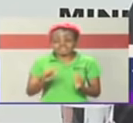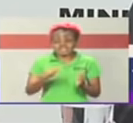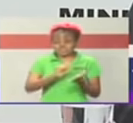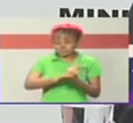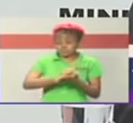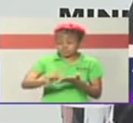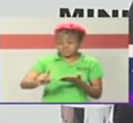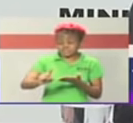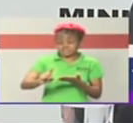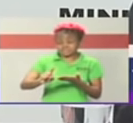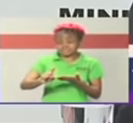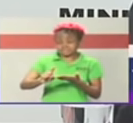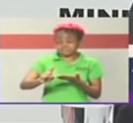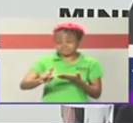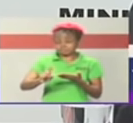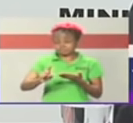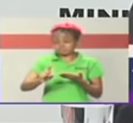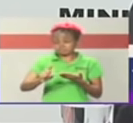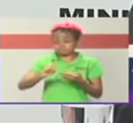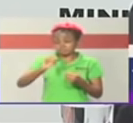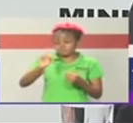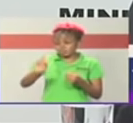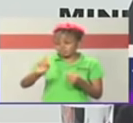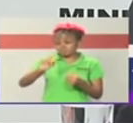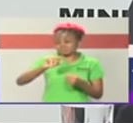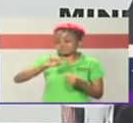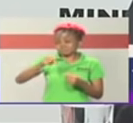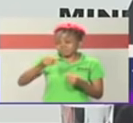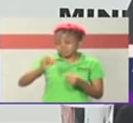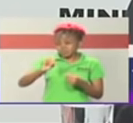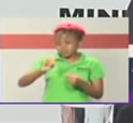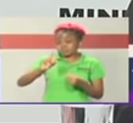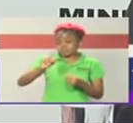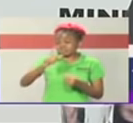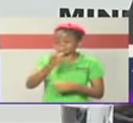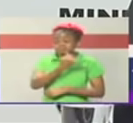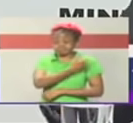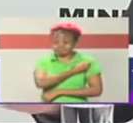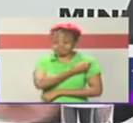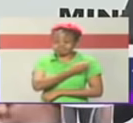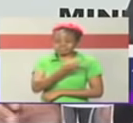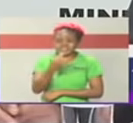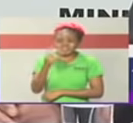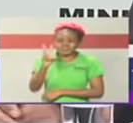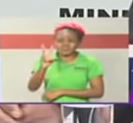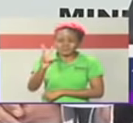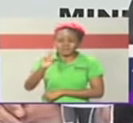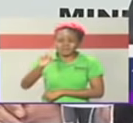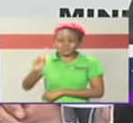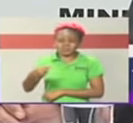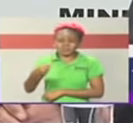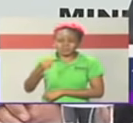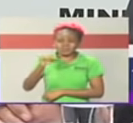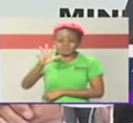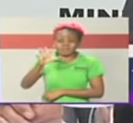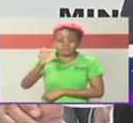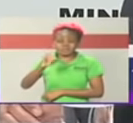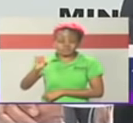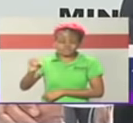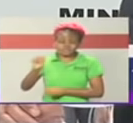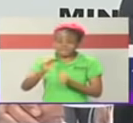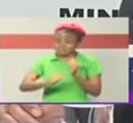first doses and the one shot and done, Johnson & Johnson, we are doing about 2,500 shots per day.